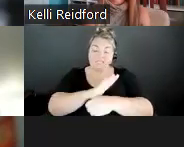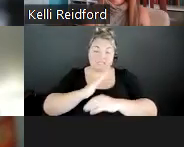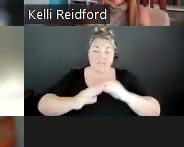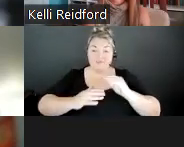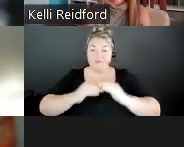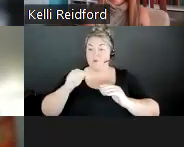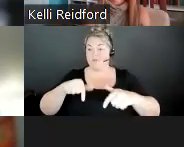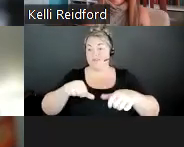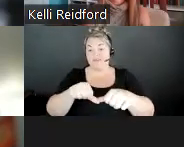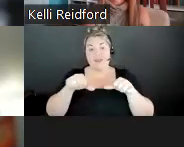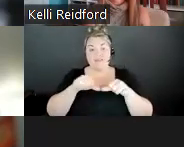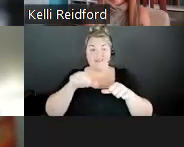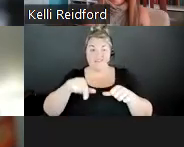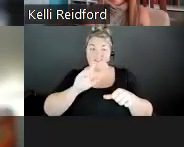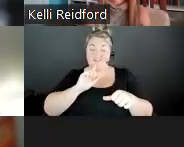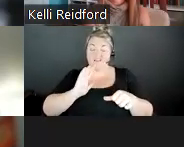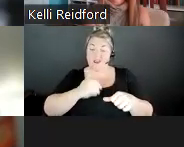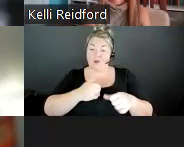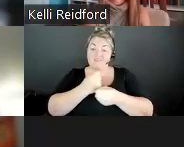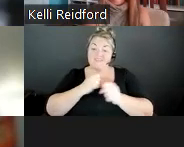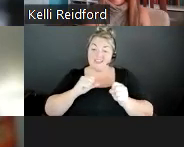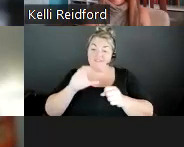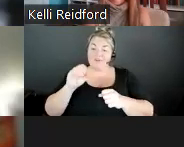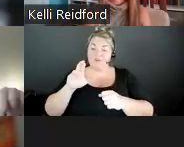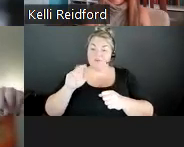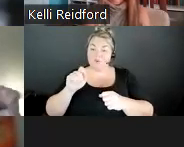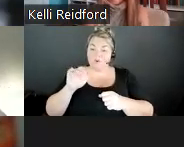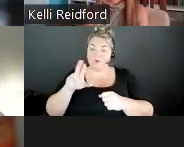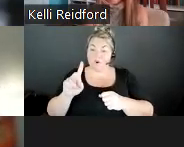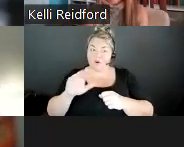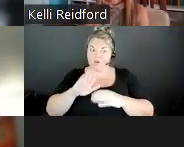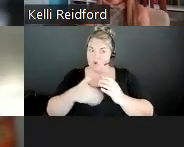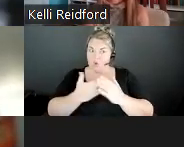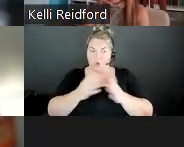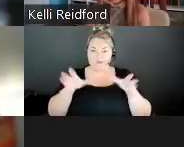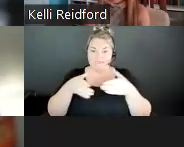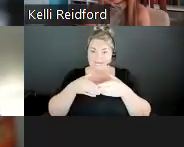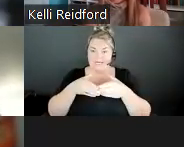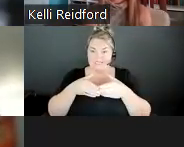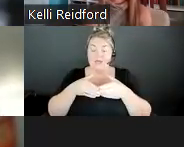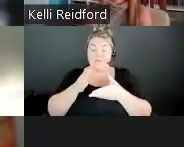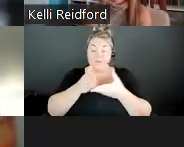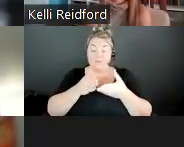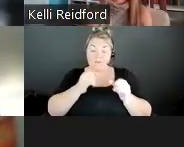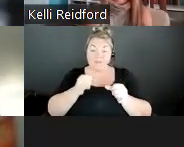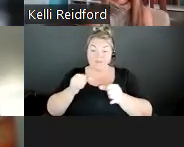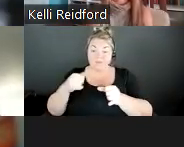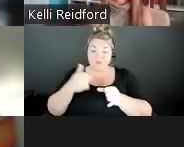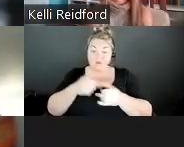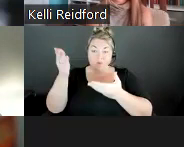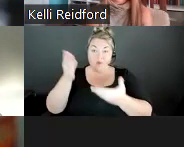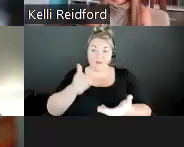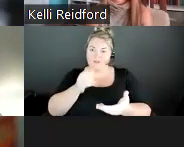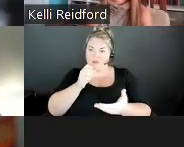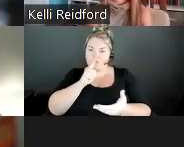our space. This is our safe courtyard. It's all contained here. Some of the individuals we brought in weren't quite ready